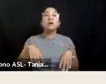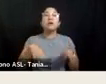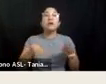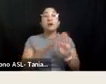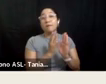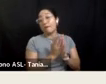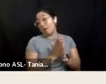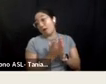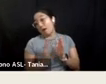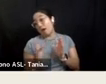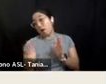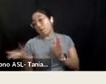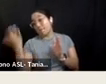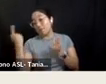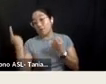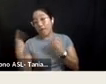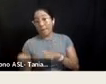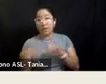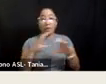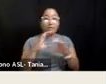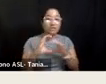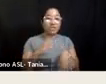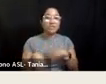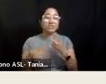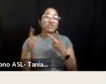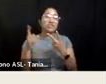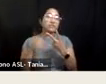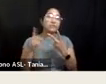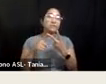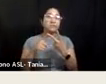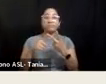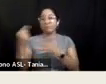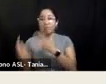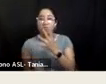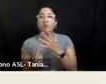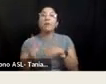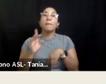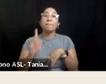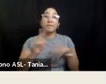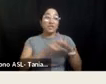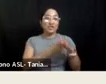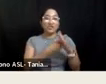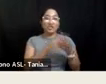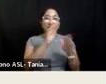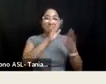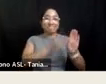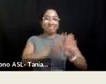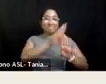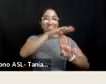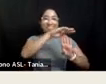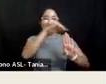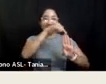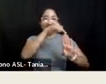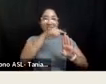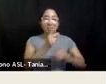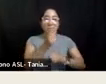their conversations, they're getting into it, it was all just still exposition. And you're just starting the story at the most heightened moment. I love